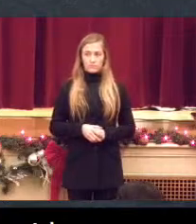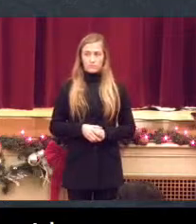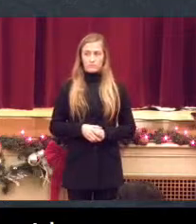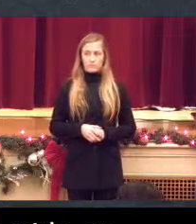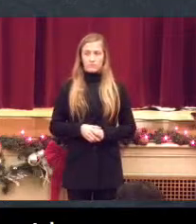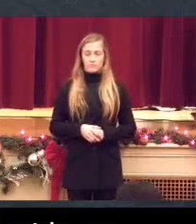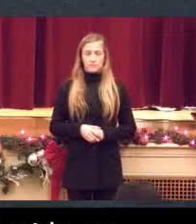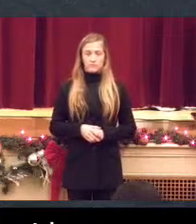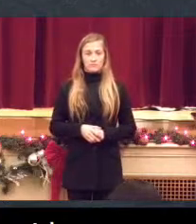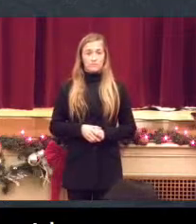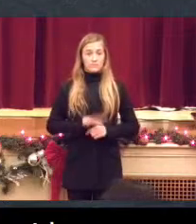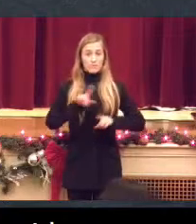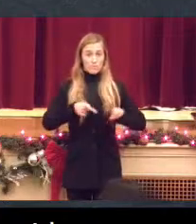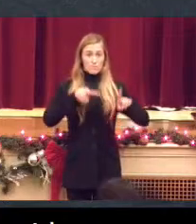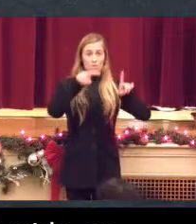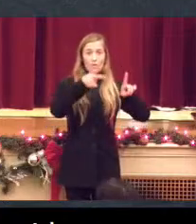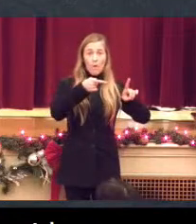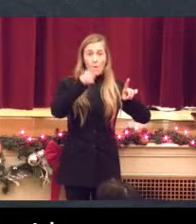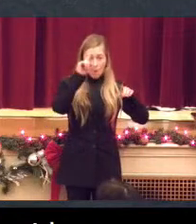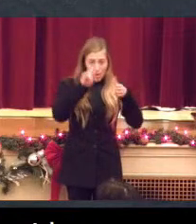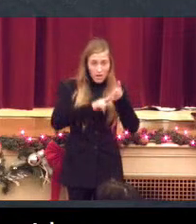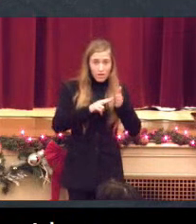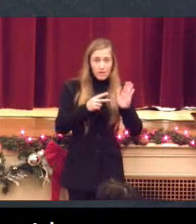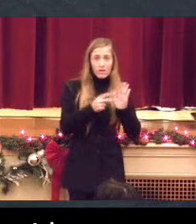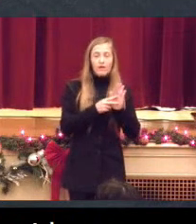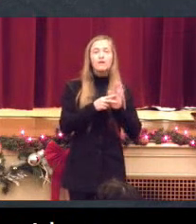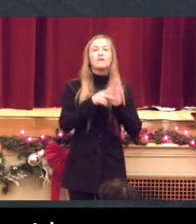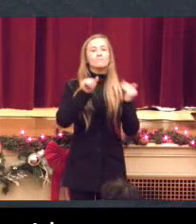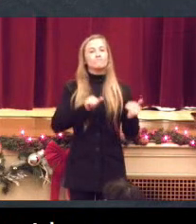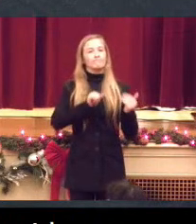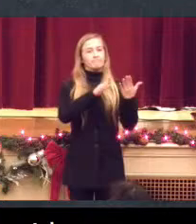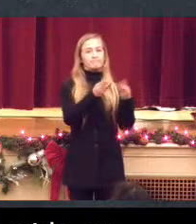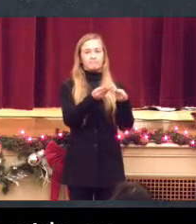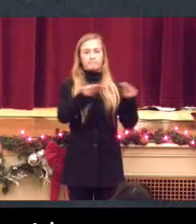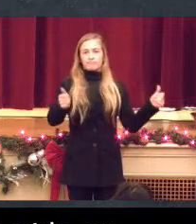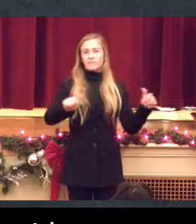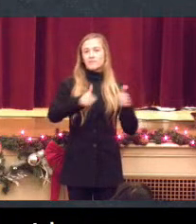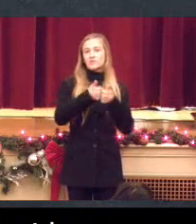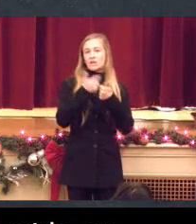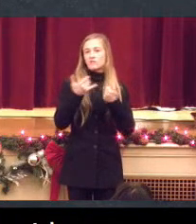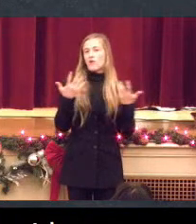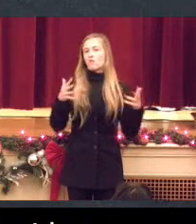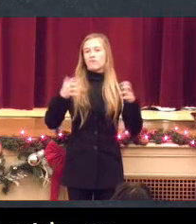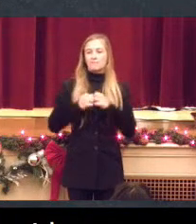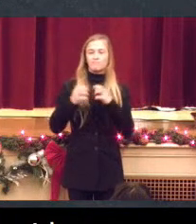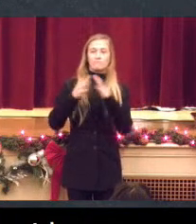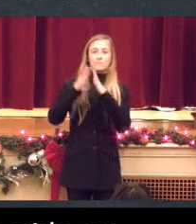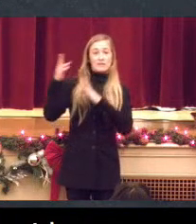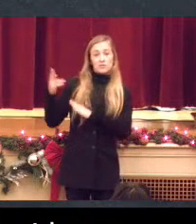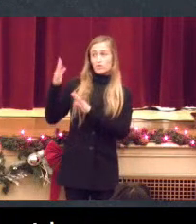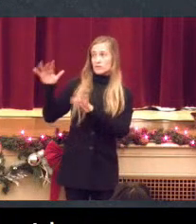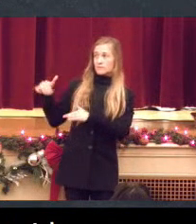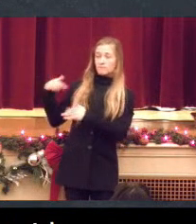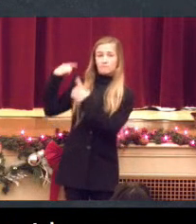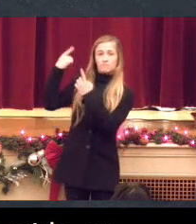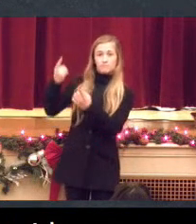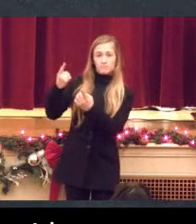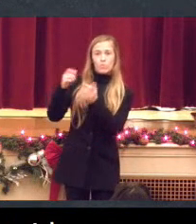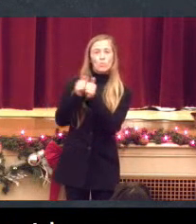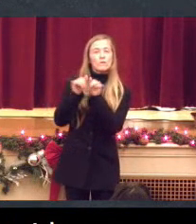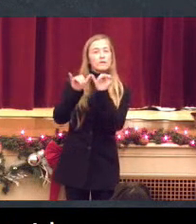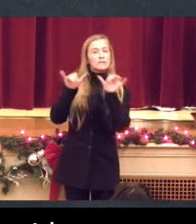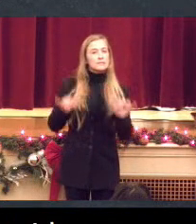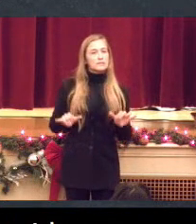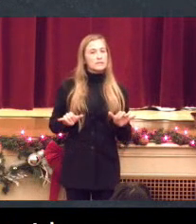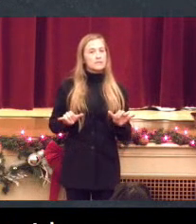Part of its purpose is to address some of the challenges that have been created historically with the system